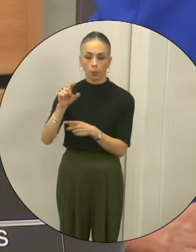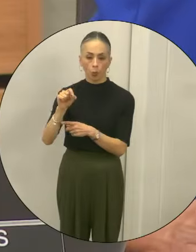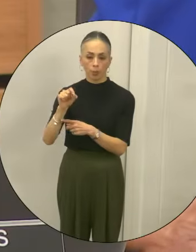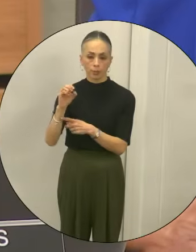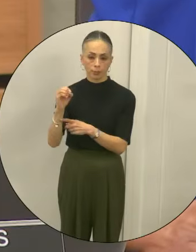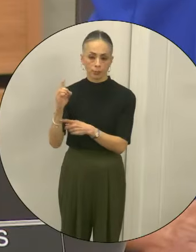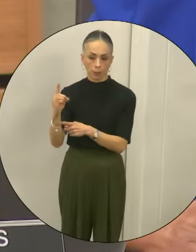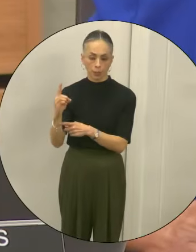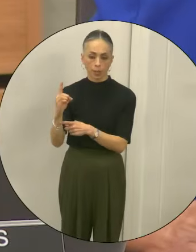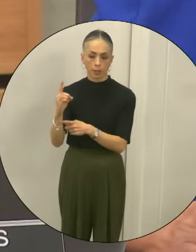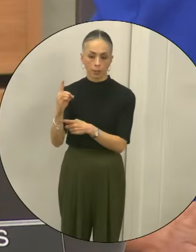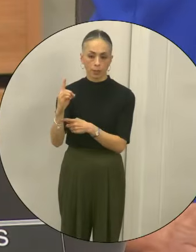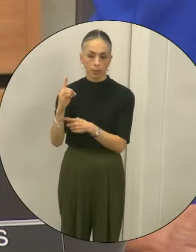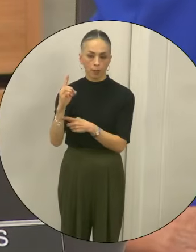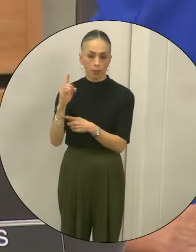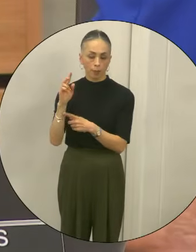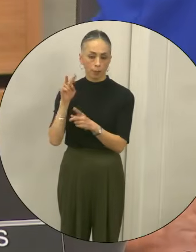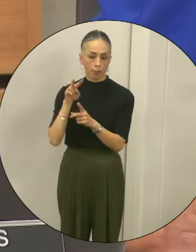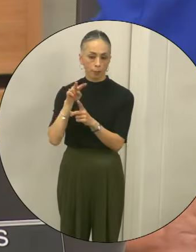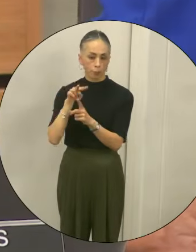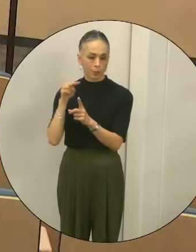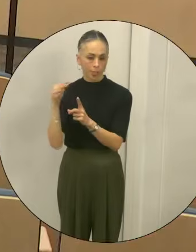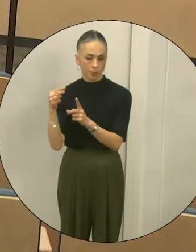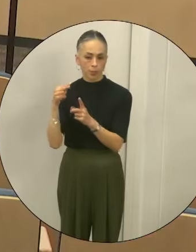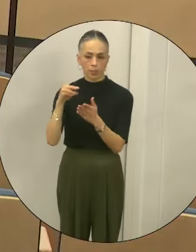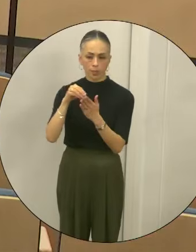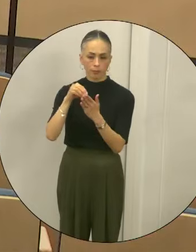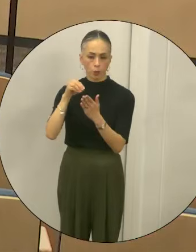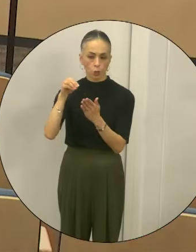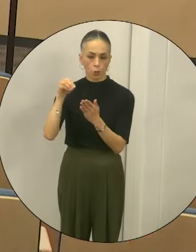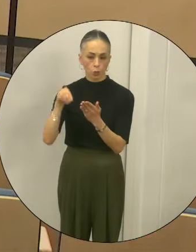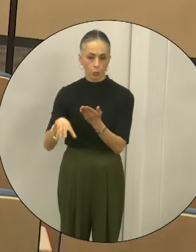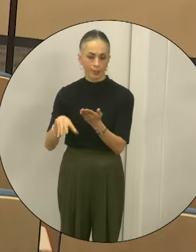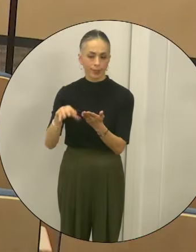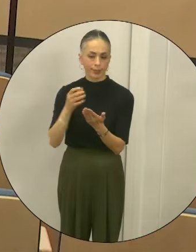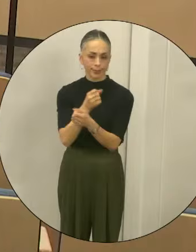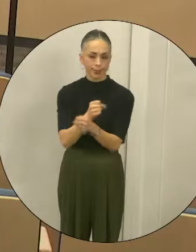3.01, Perceptions of Student Safety.